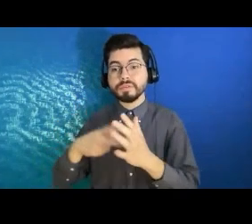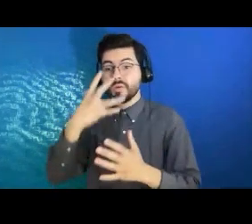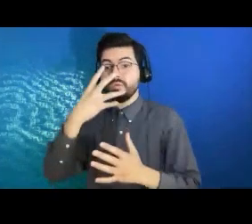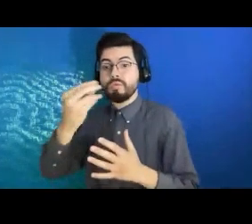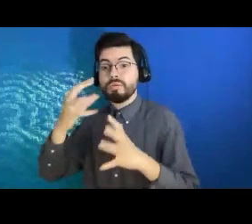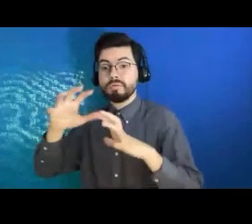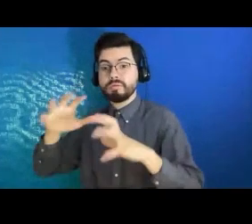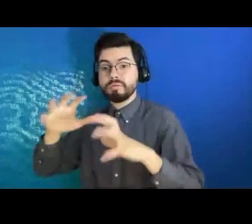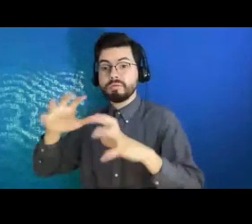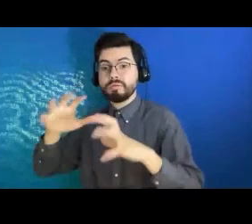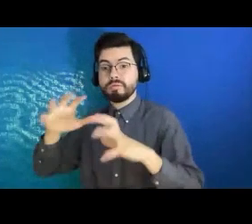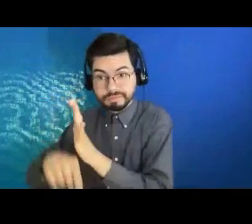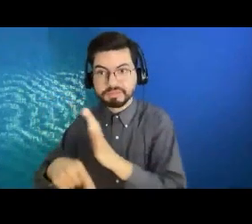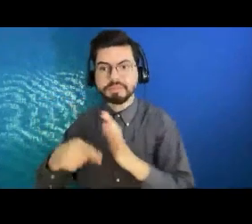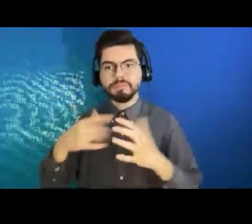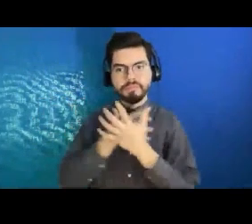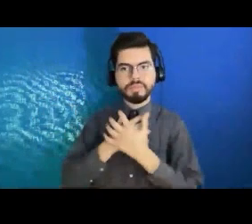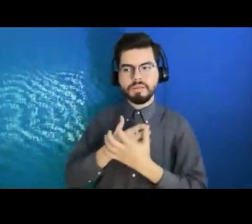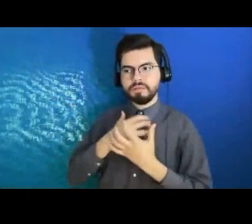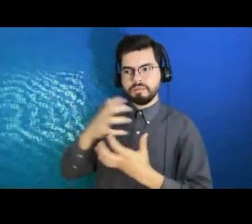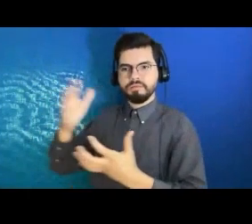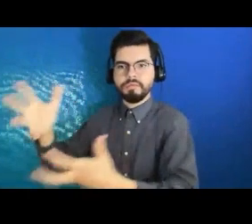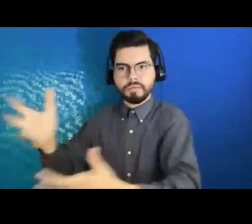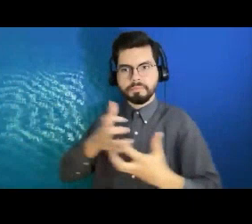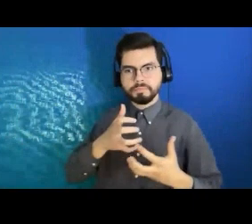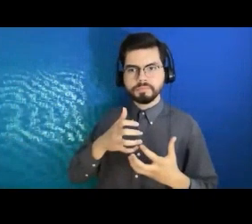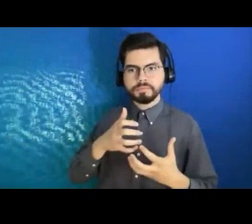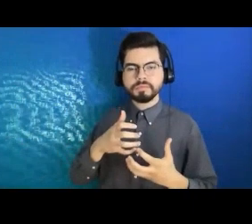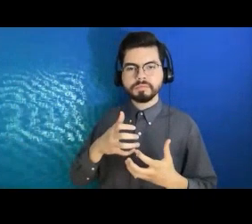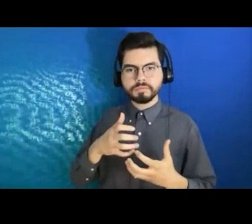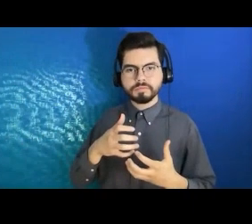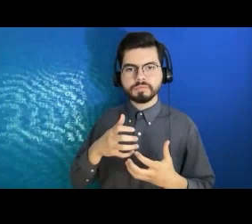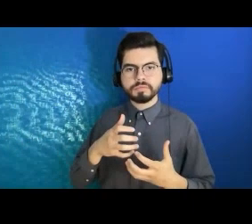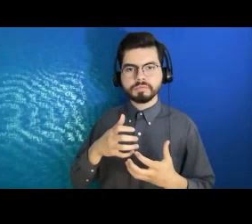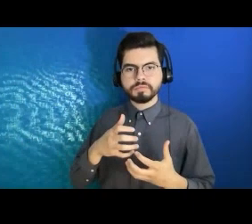bears, eat the white bark if it's available, but if not, they switch to something else.